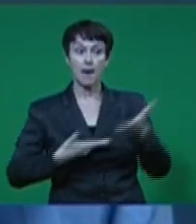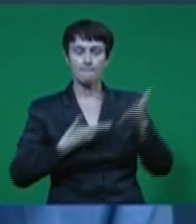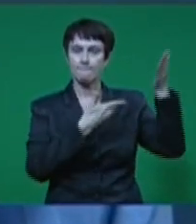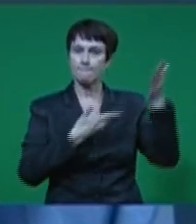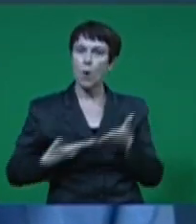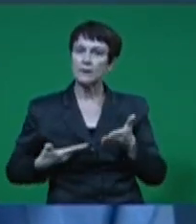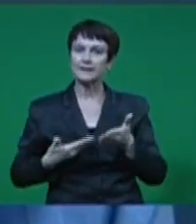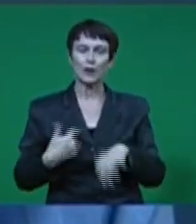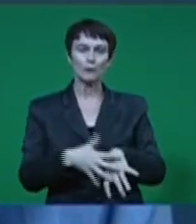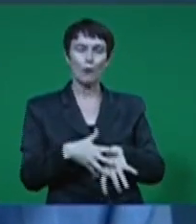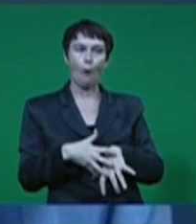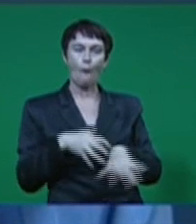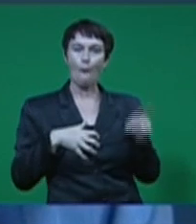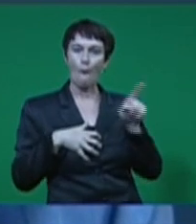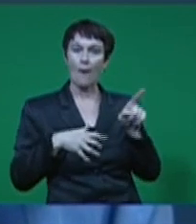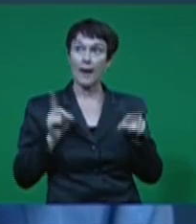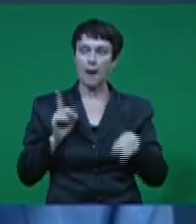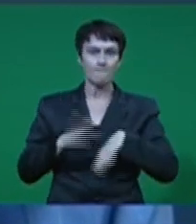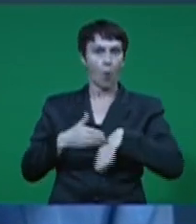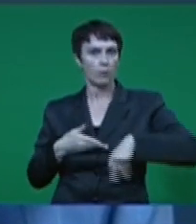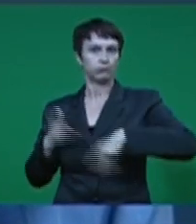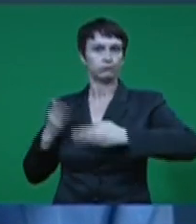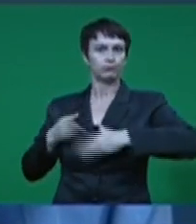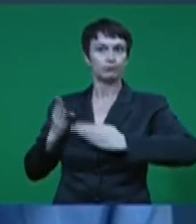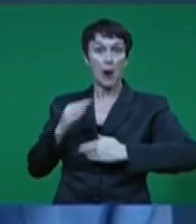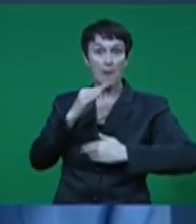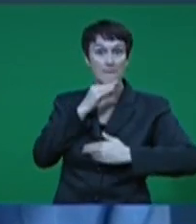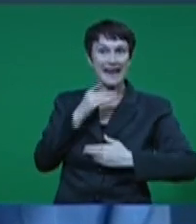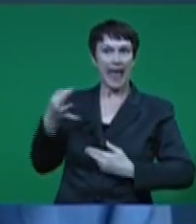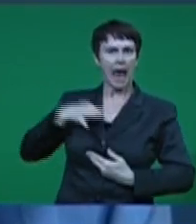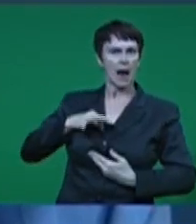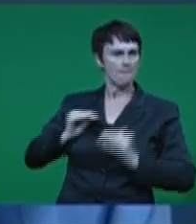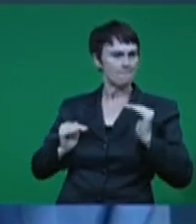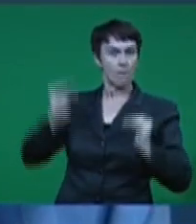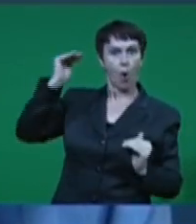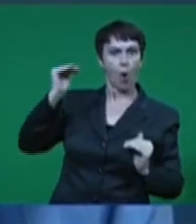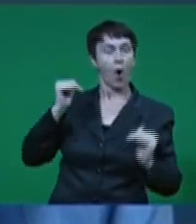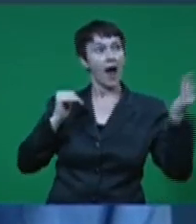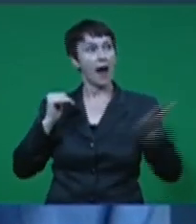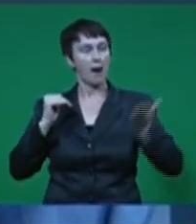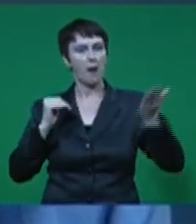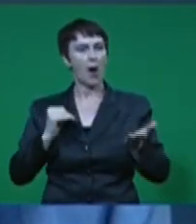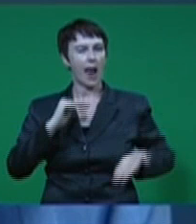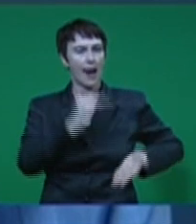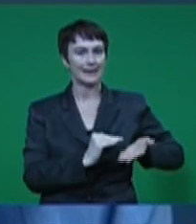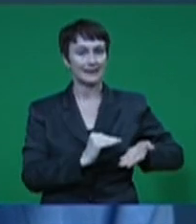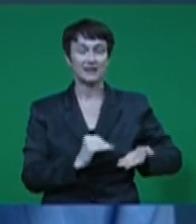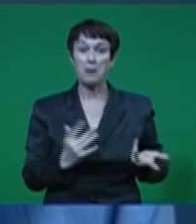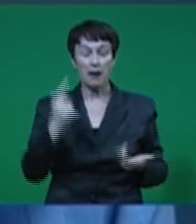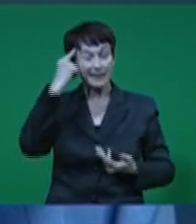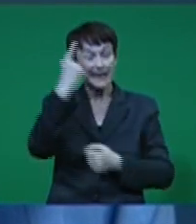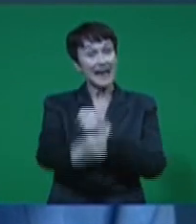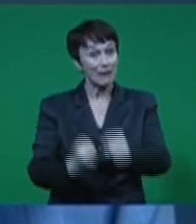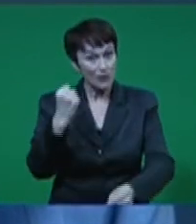goods. This surplus is expected to give way to a modest current account deficit by next year,